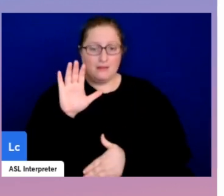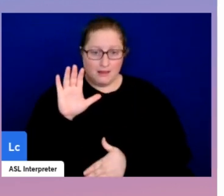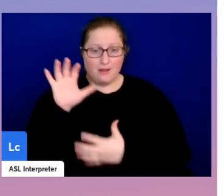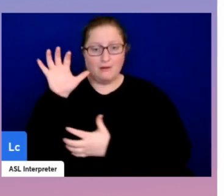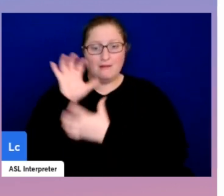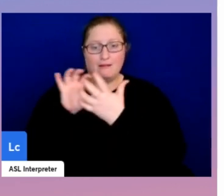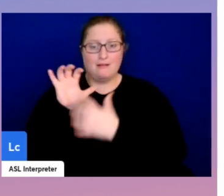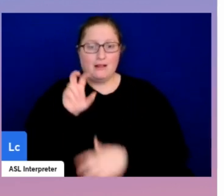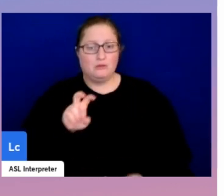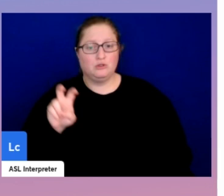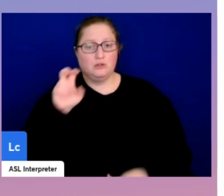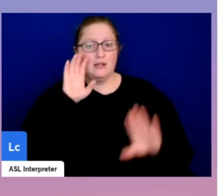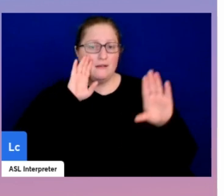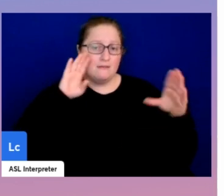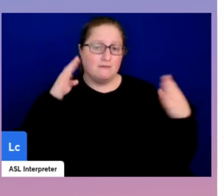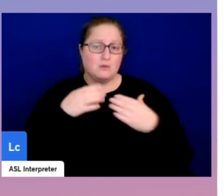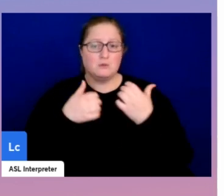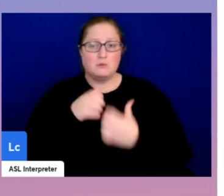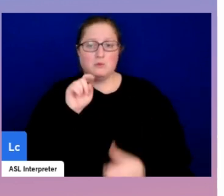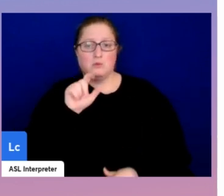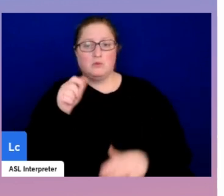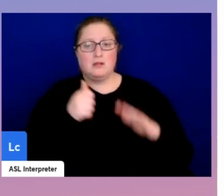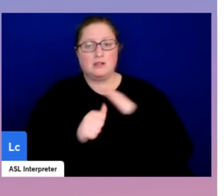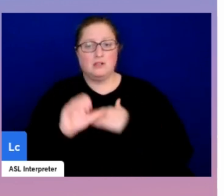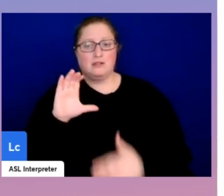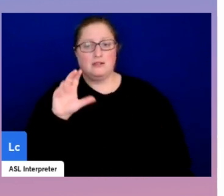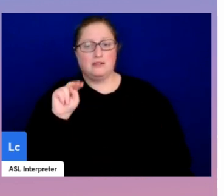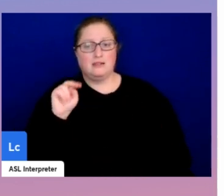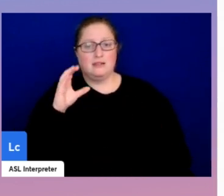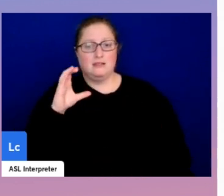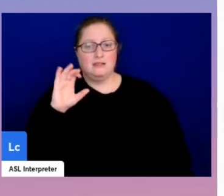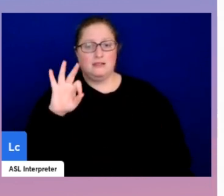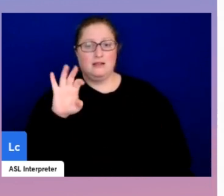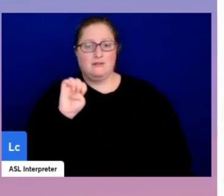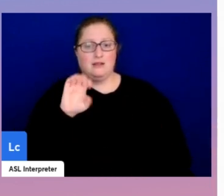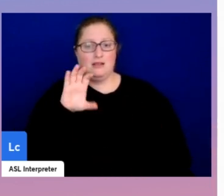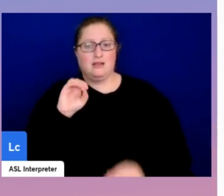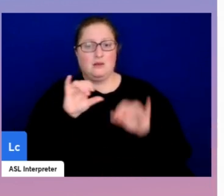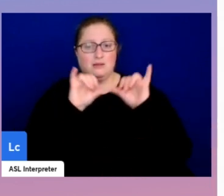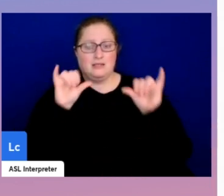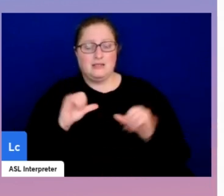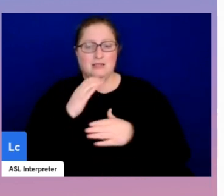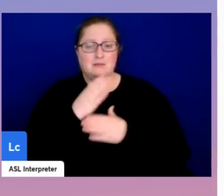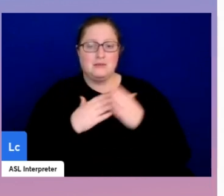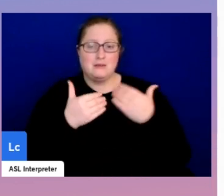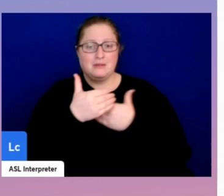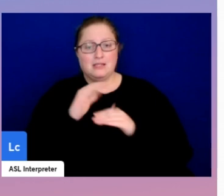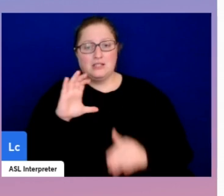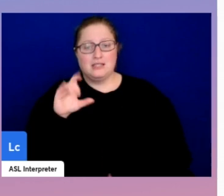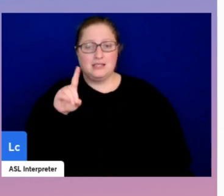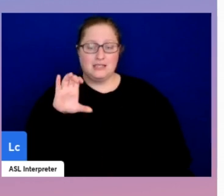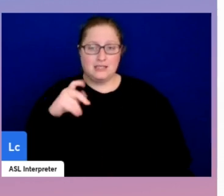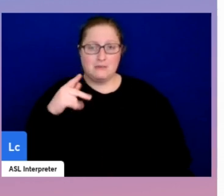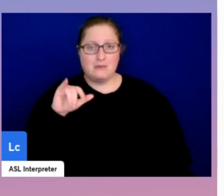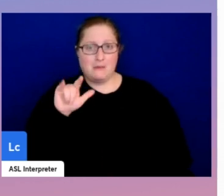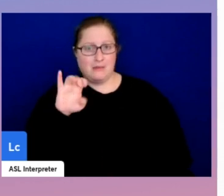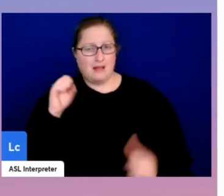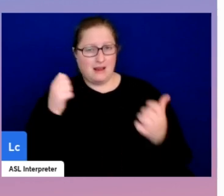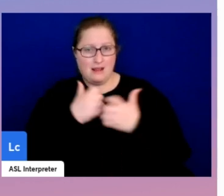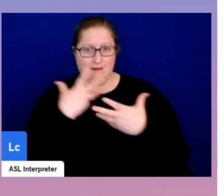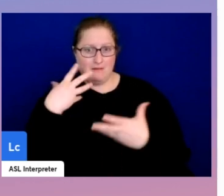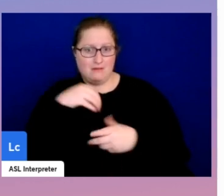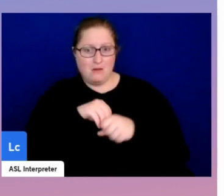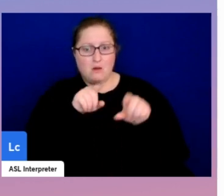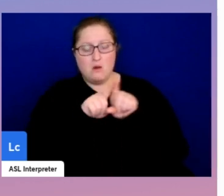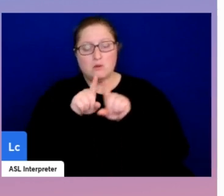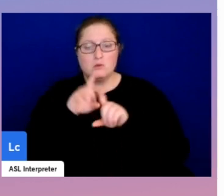I tend to focus on most tooling under the CNCF ecosystem, so mostly focus on containers, CI/CD pipelines, and everything around that, as well as